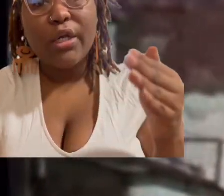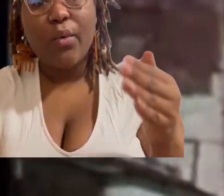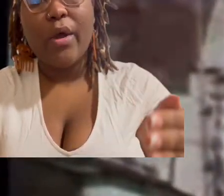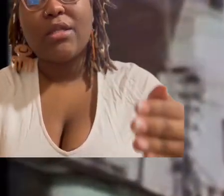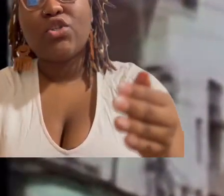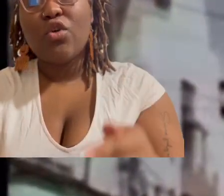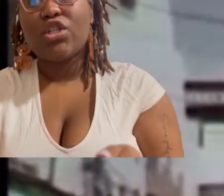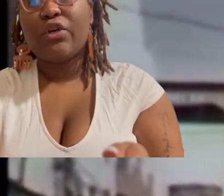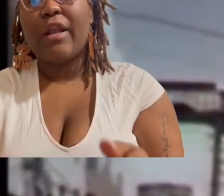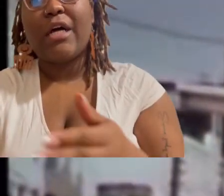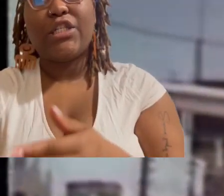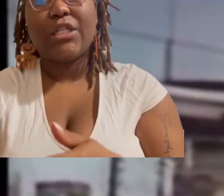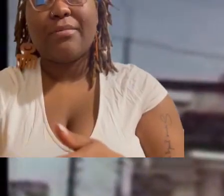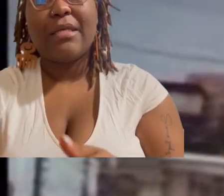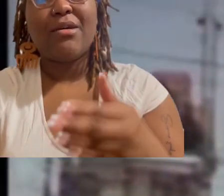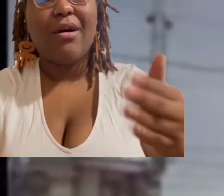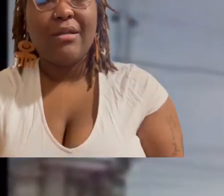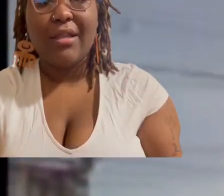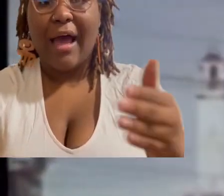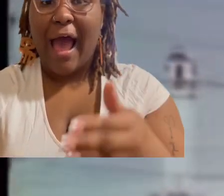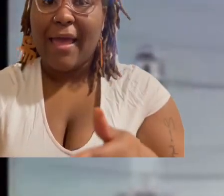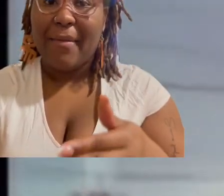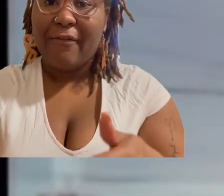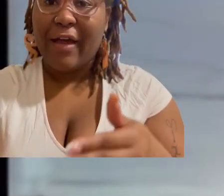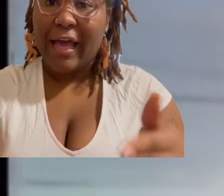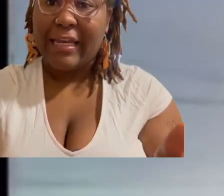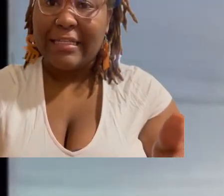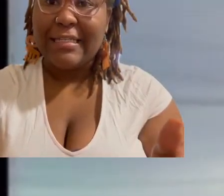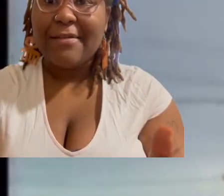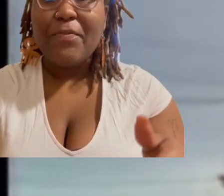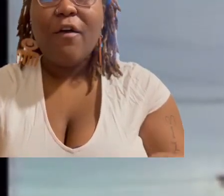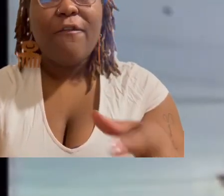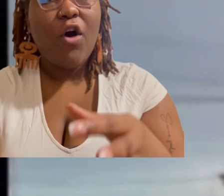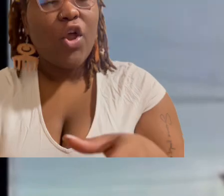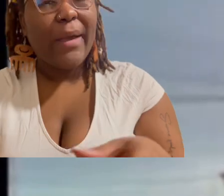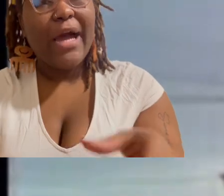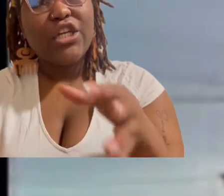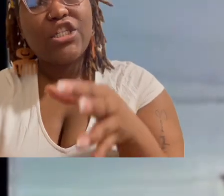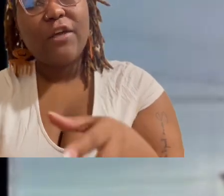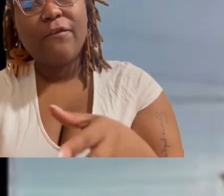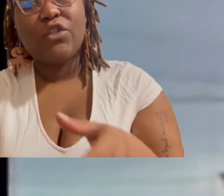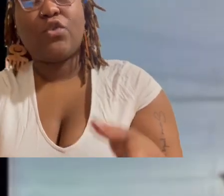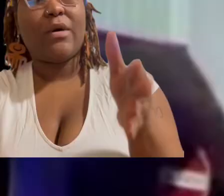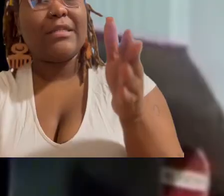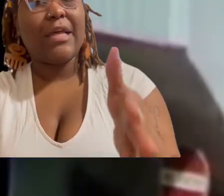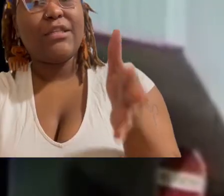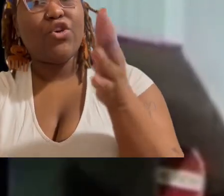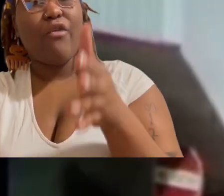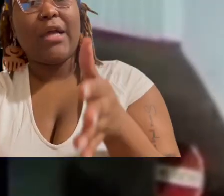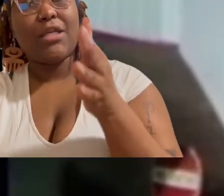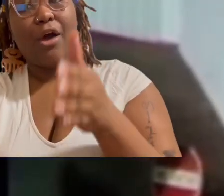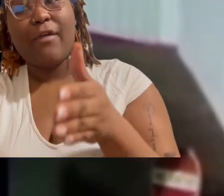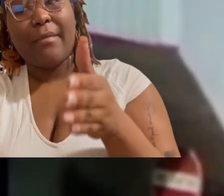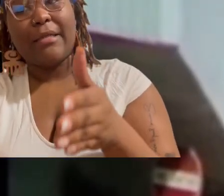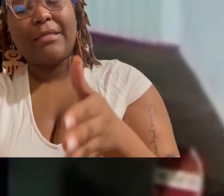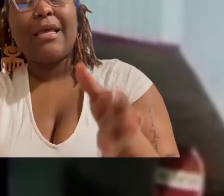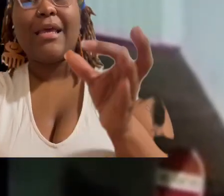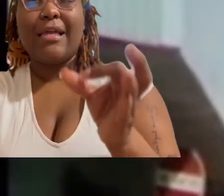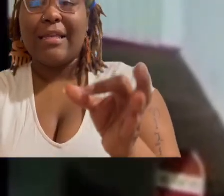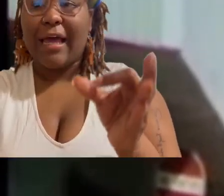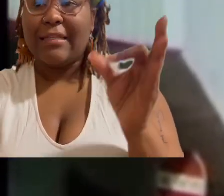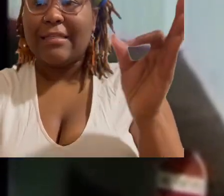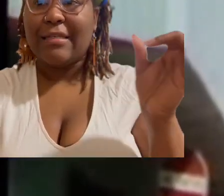also underwent structural adjustment under the IMF guidance following a shift to a center-right